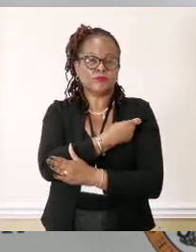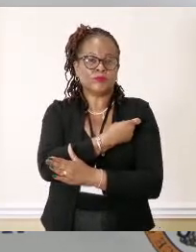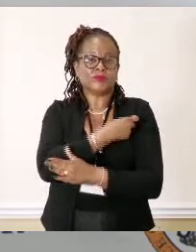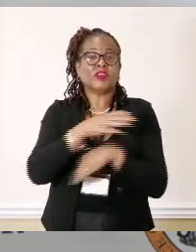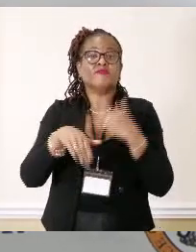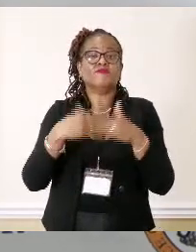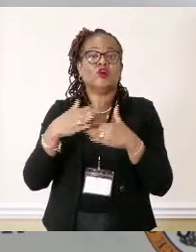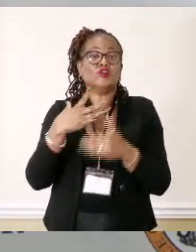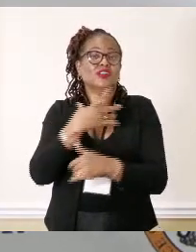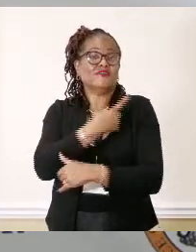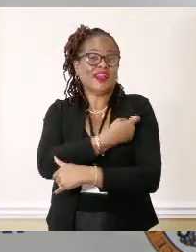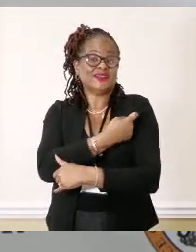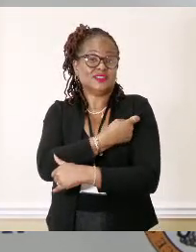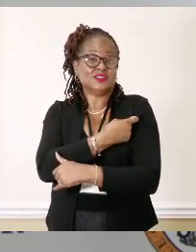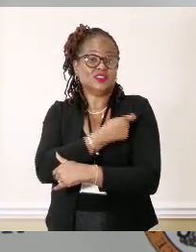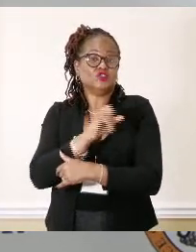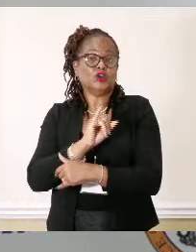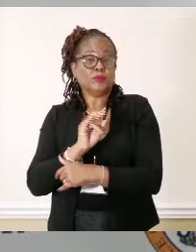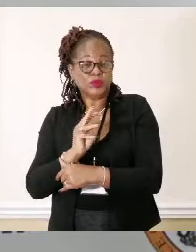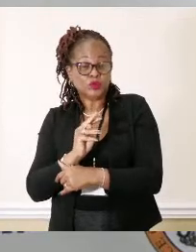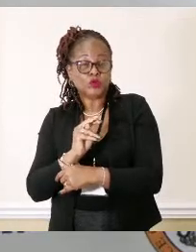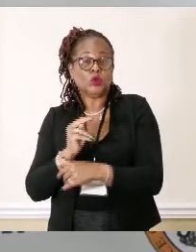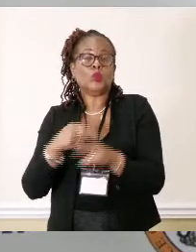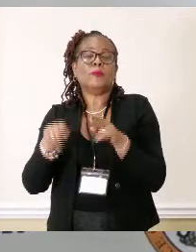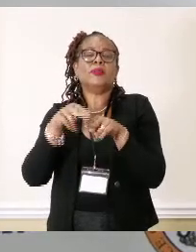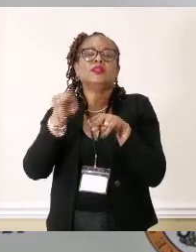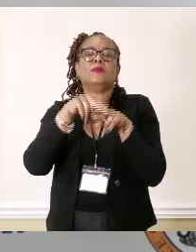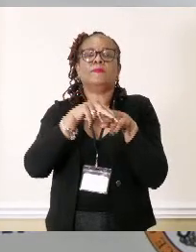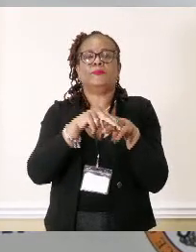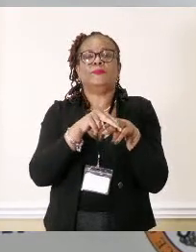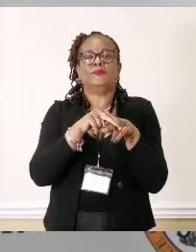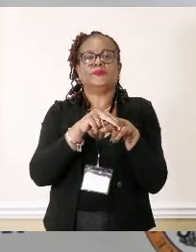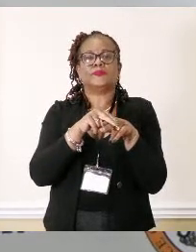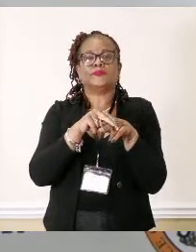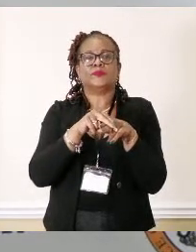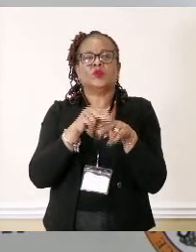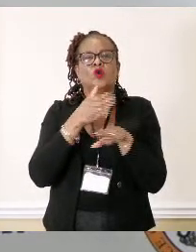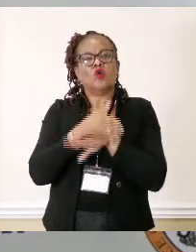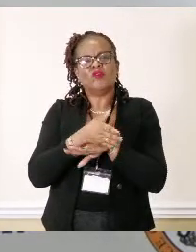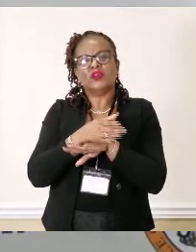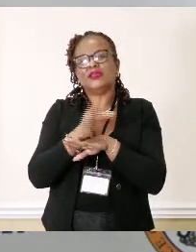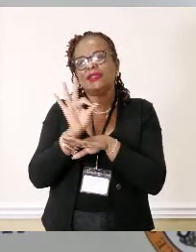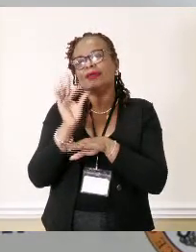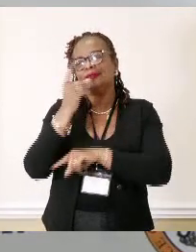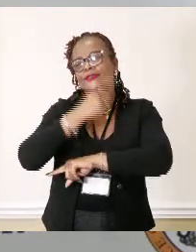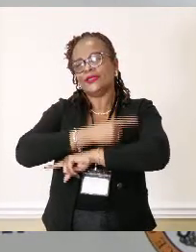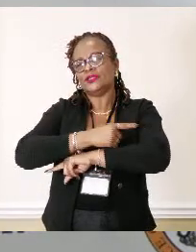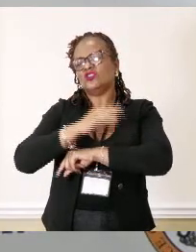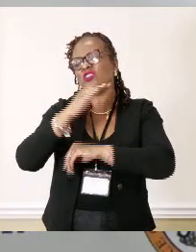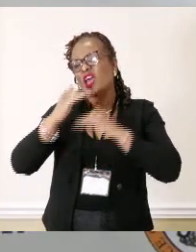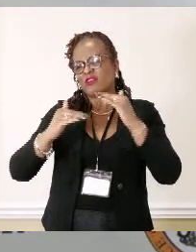Following vaccination, the immune response builds up over a 90-day period on average, and during this